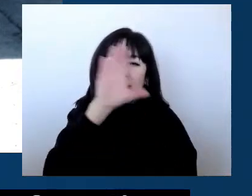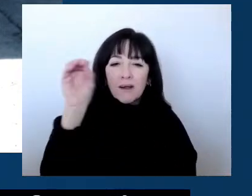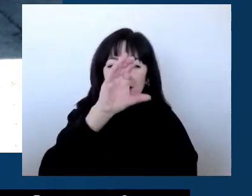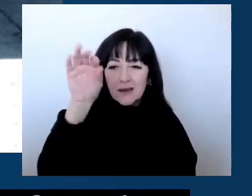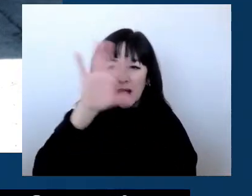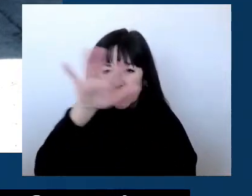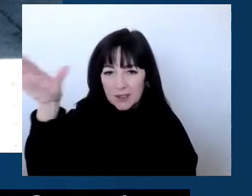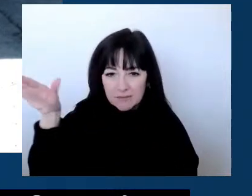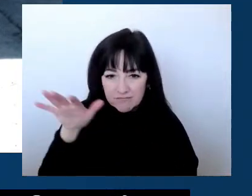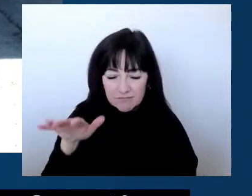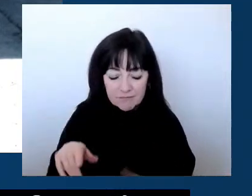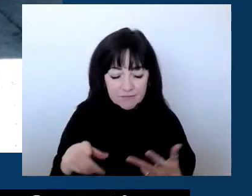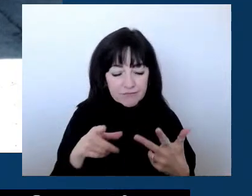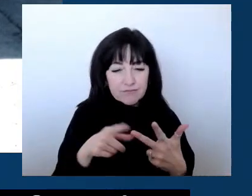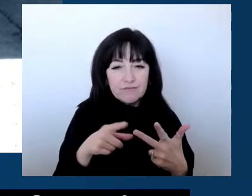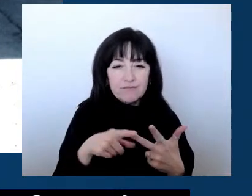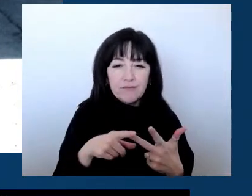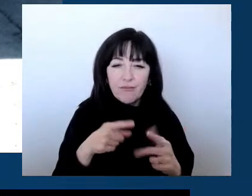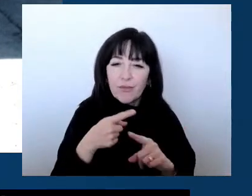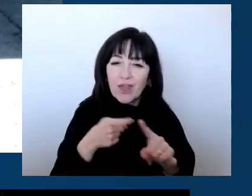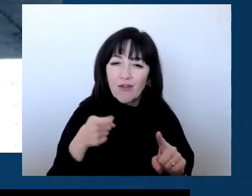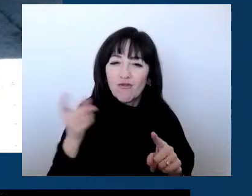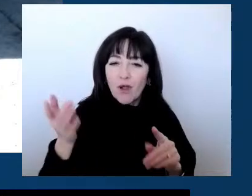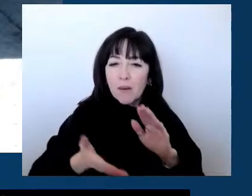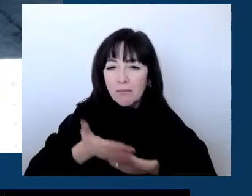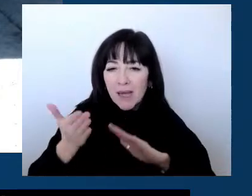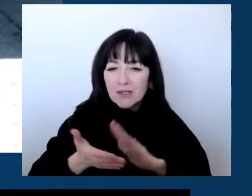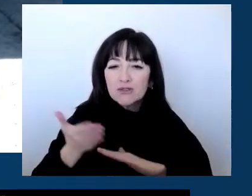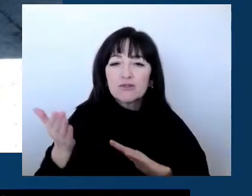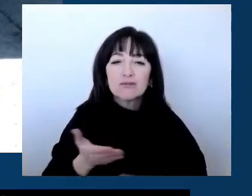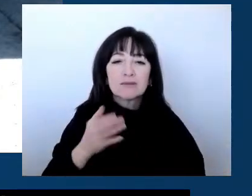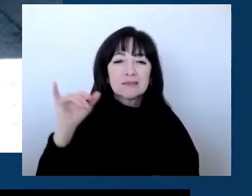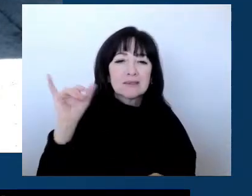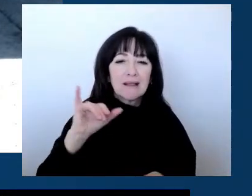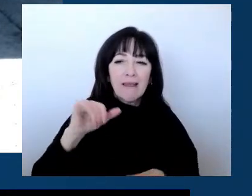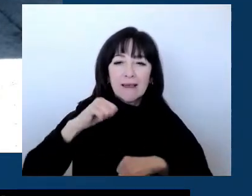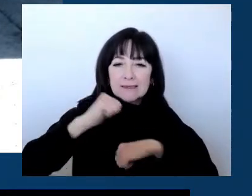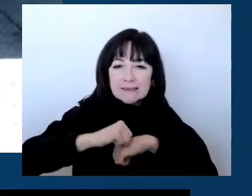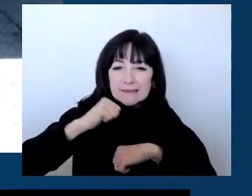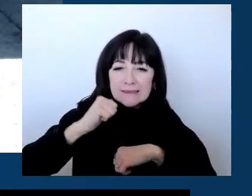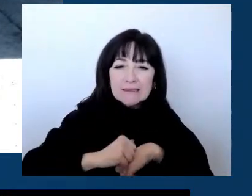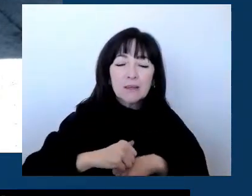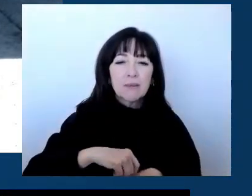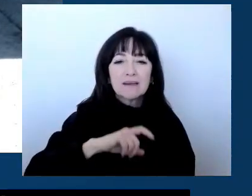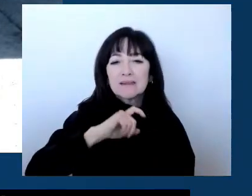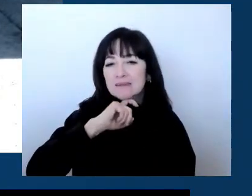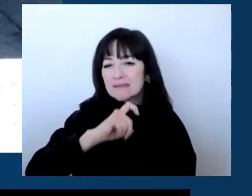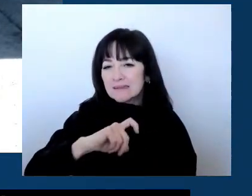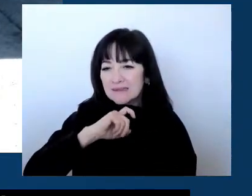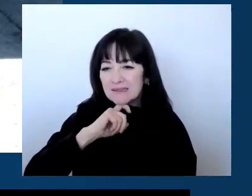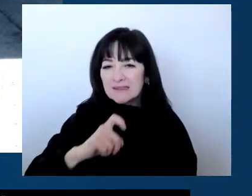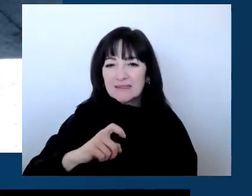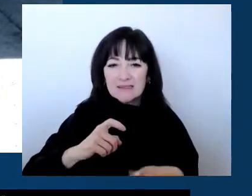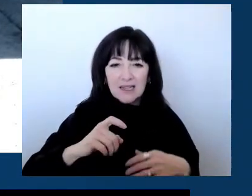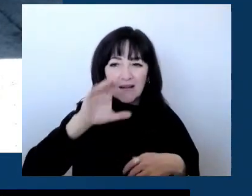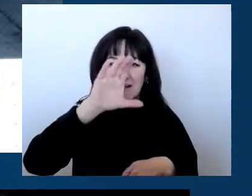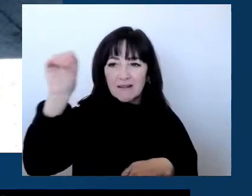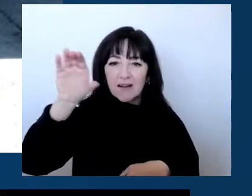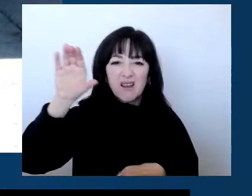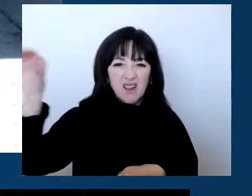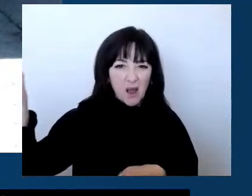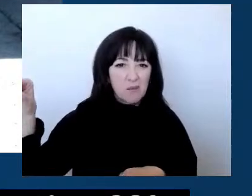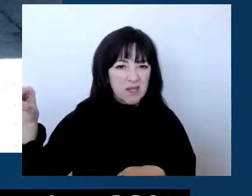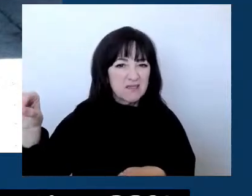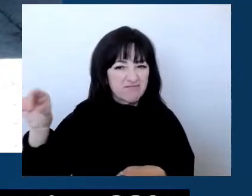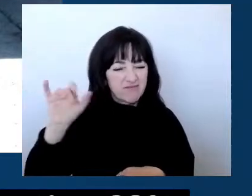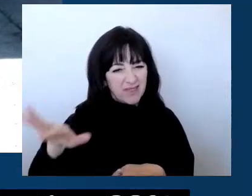23% come from manufacturing operations. Think cement plants, think steel mills. Those are the major sources. But the biggest of them